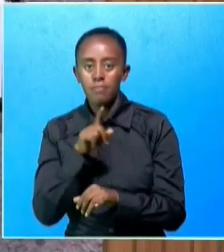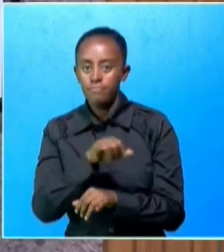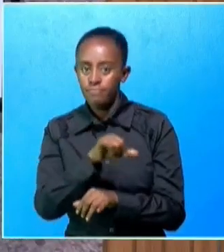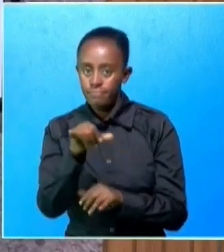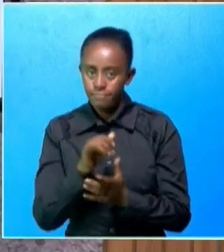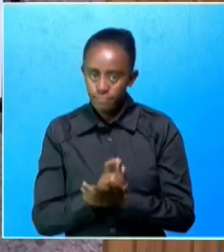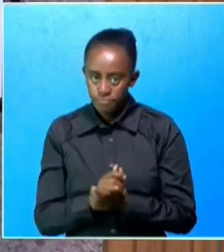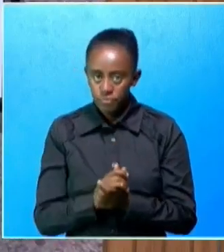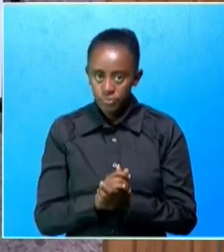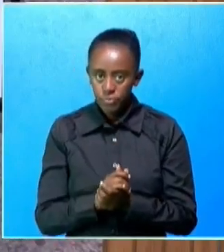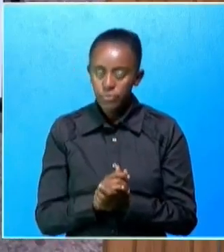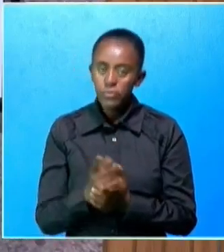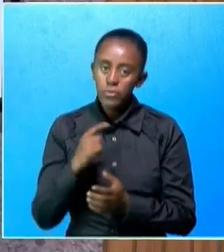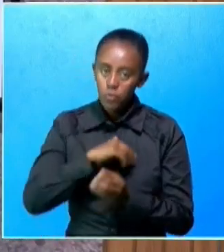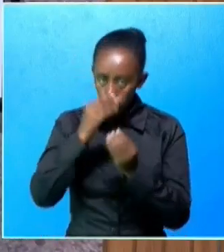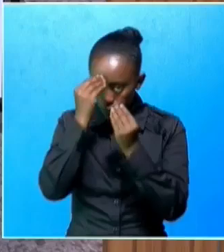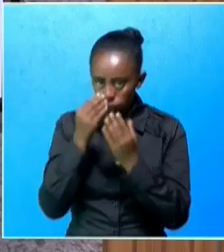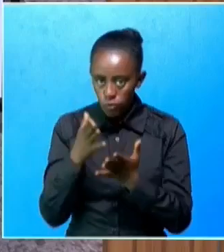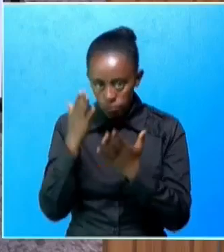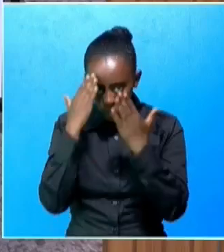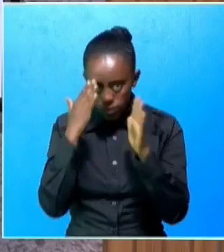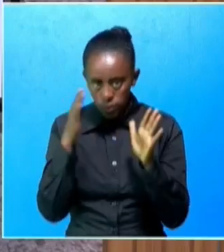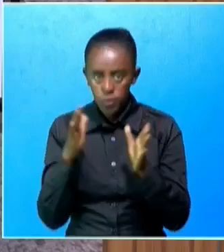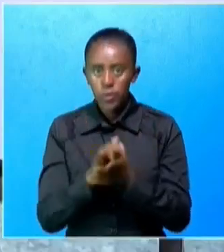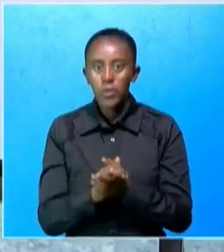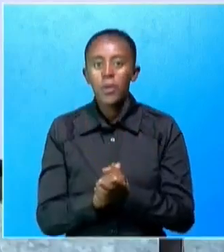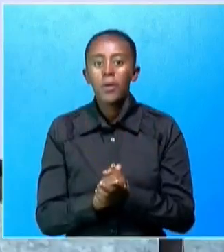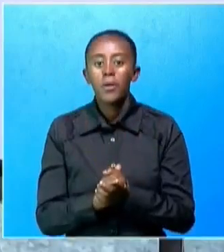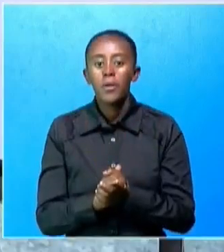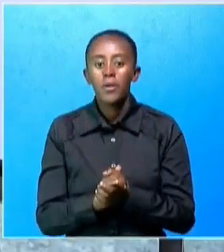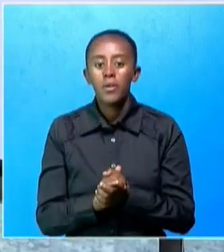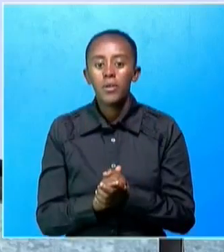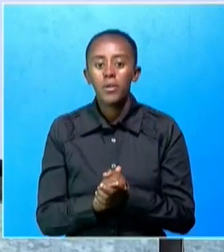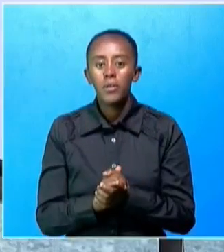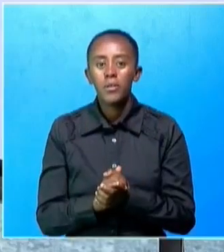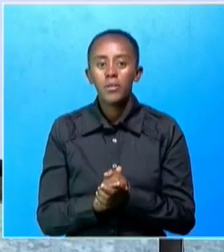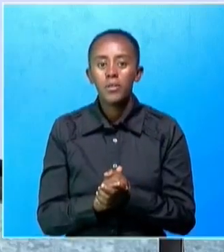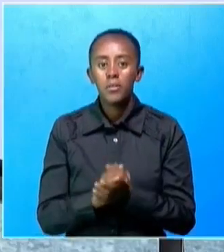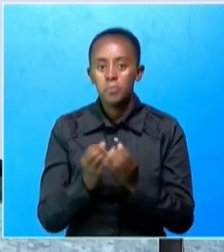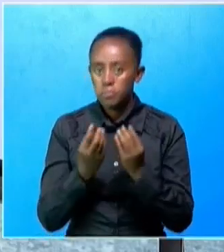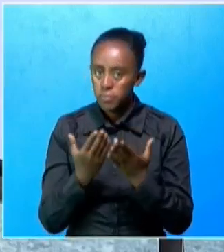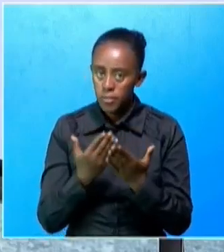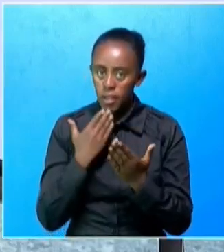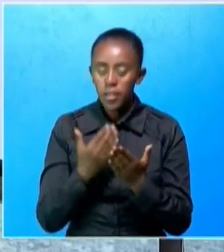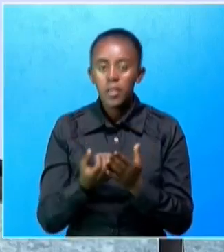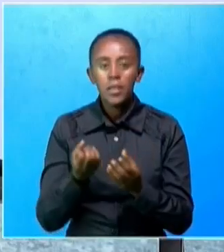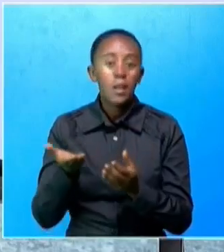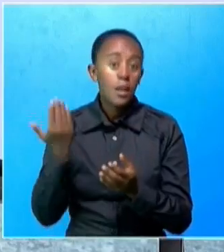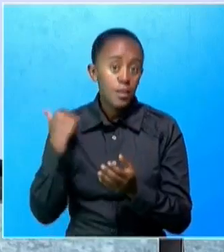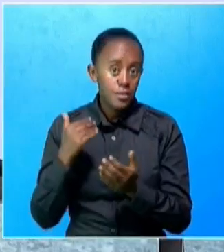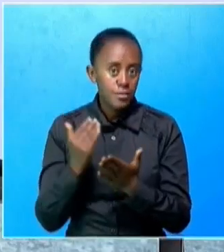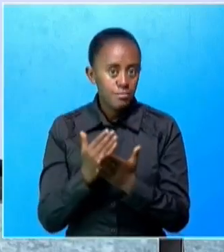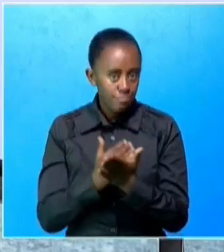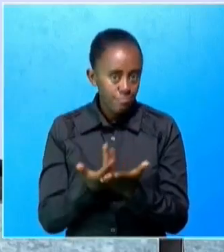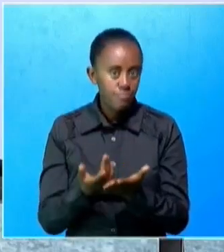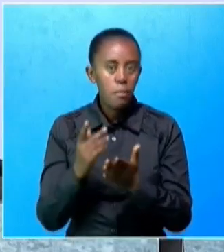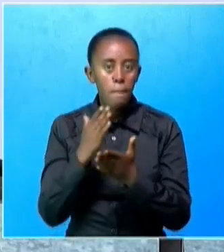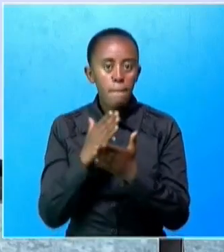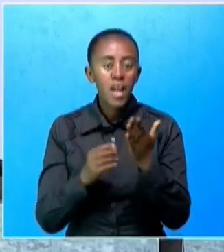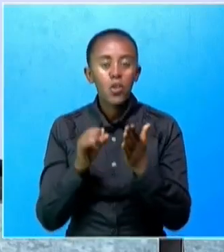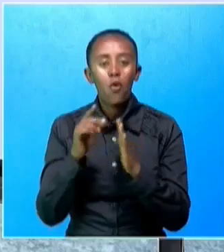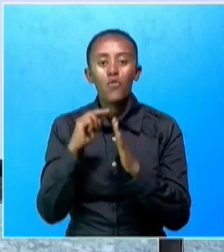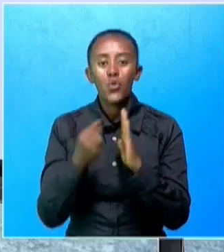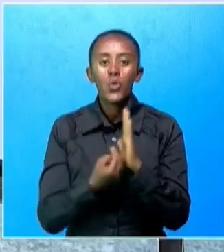So we have to aware about this one. Many thanks. That was the lesson that we learned in the previous time. That was a part of Unit